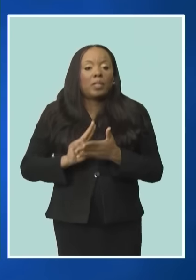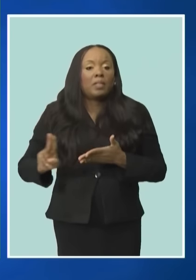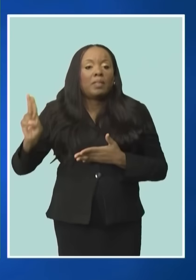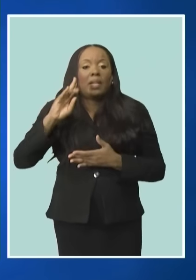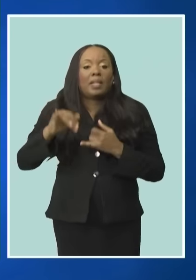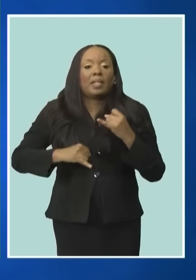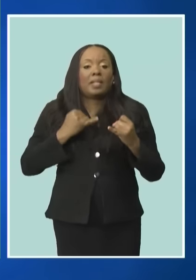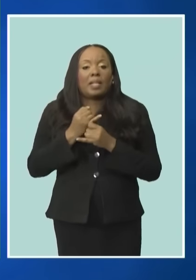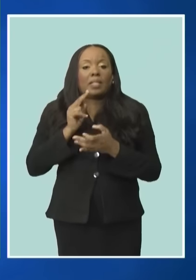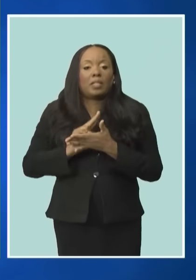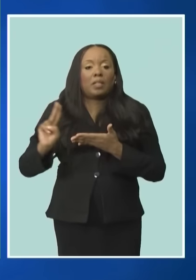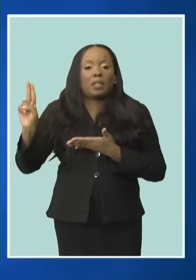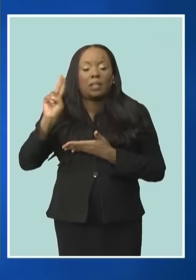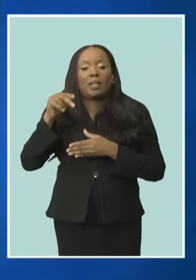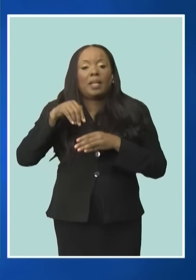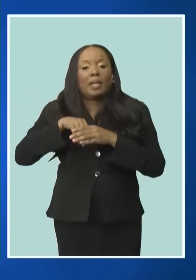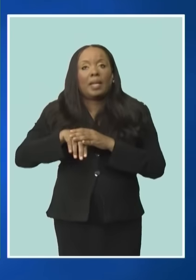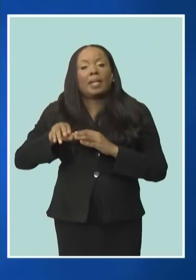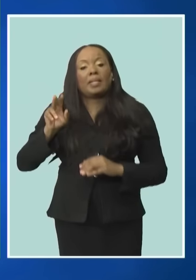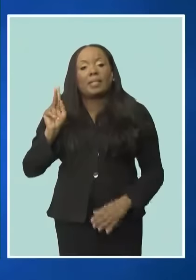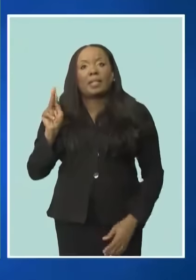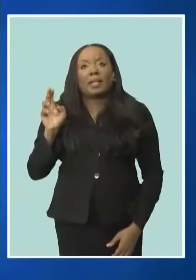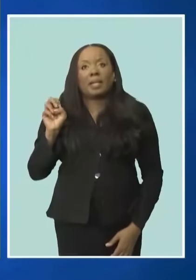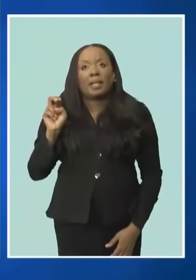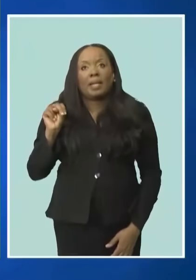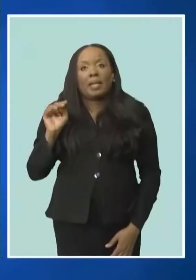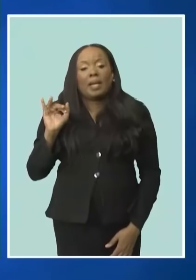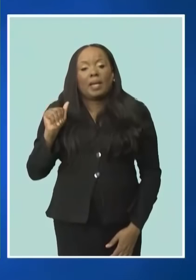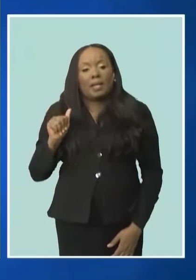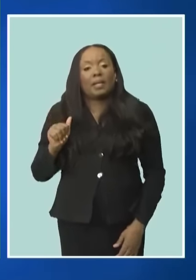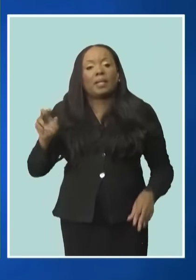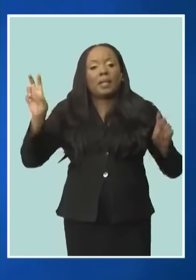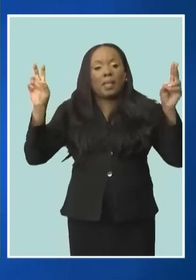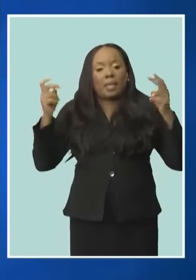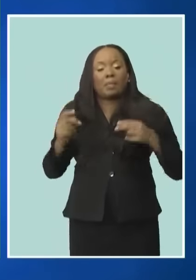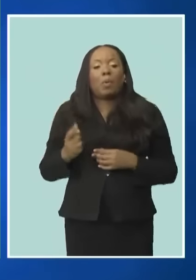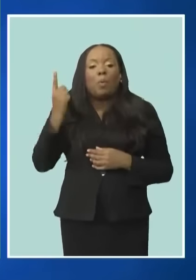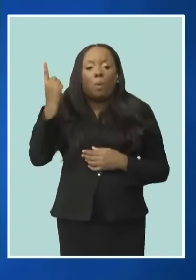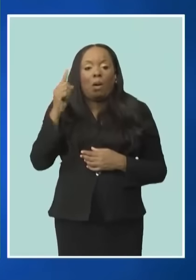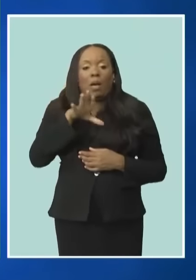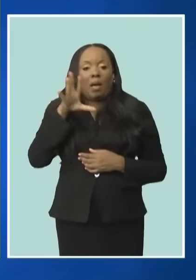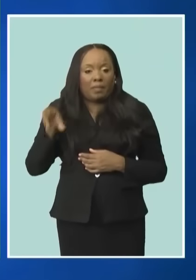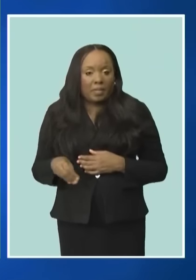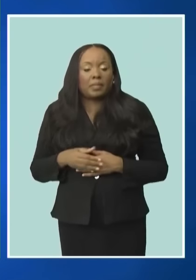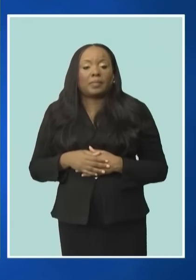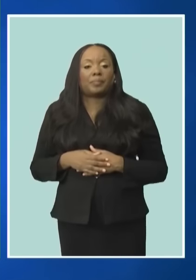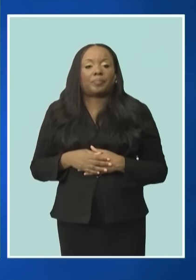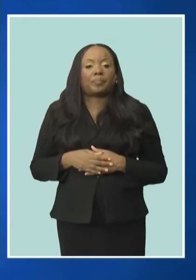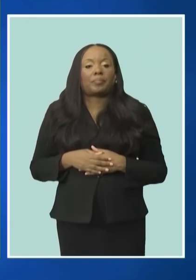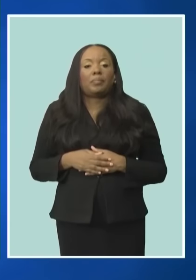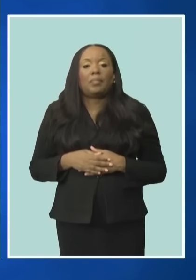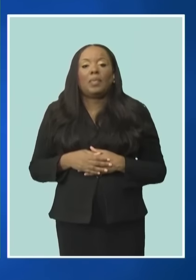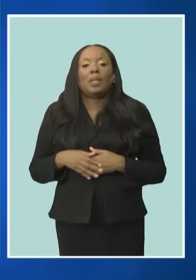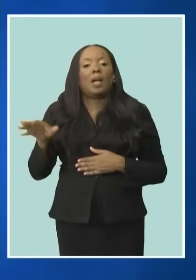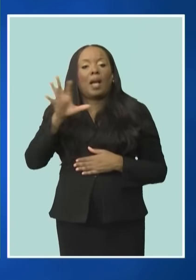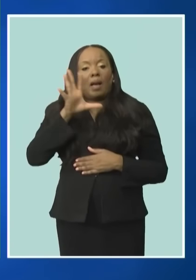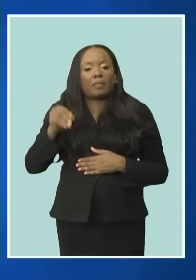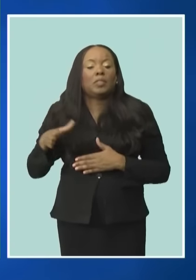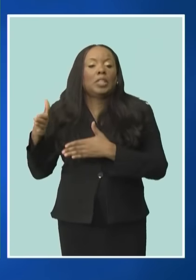University Africa in Nairobi, Kenya. The theme, One Africa, explored the vision of a borderless Africa with